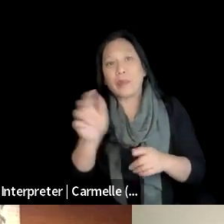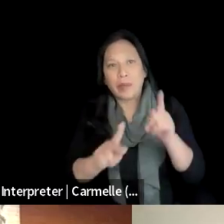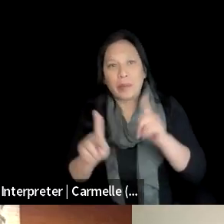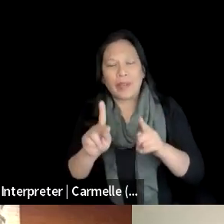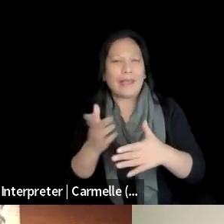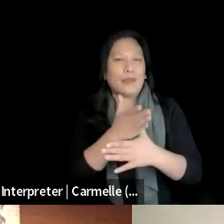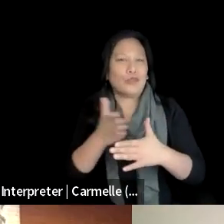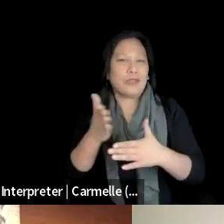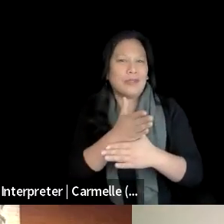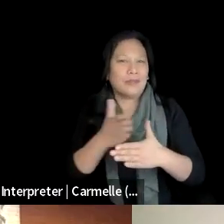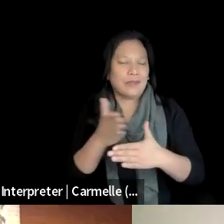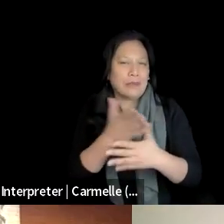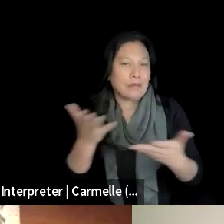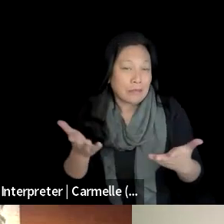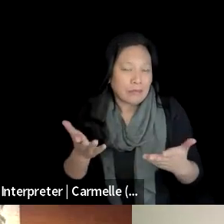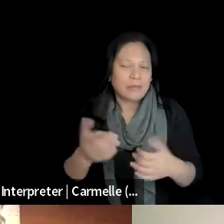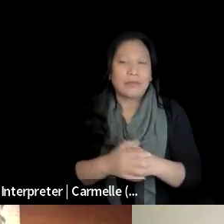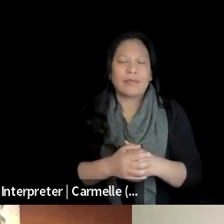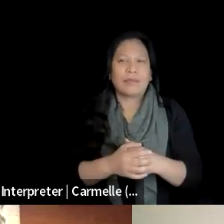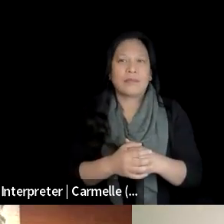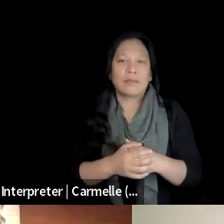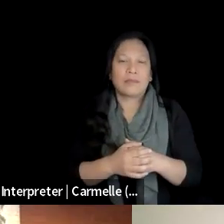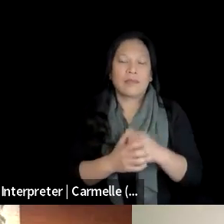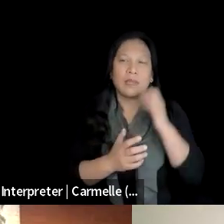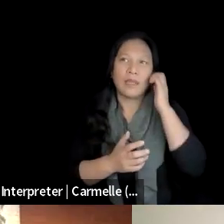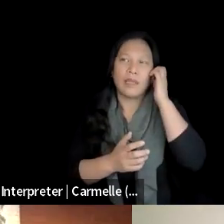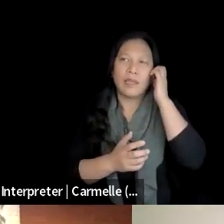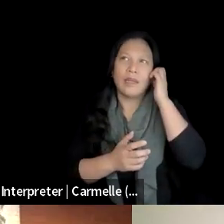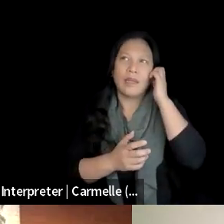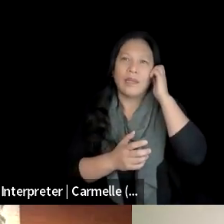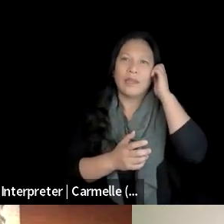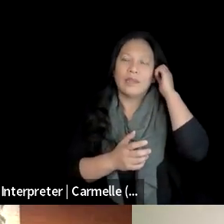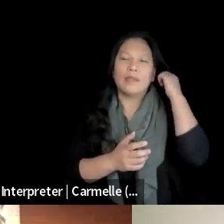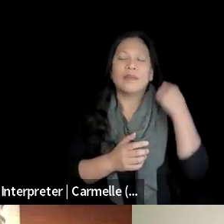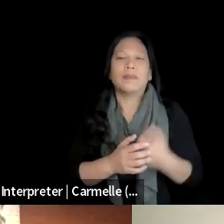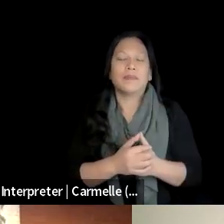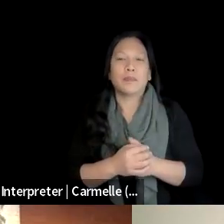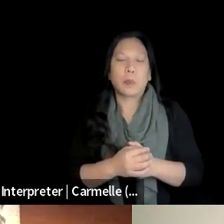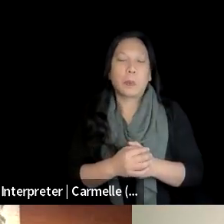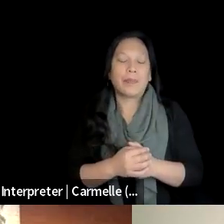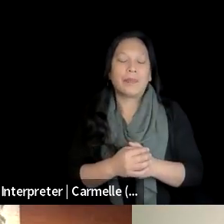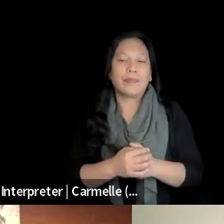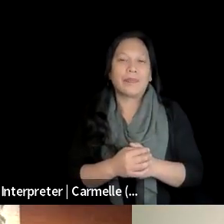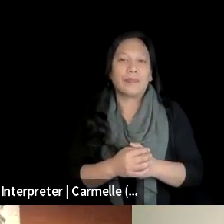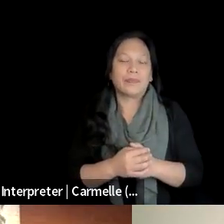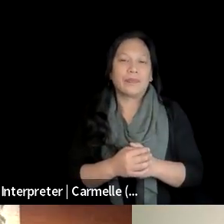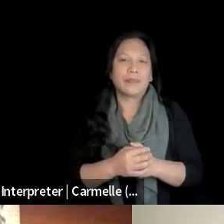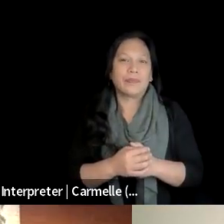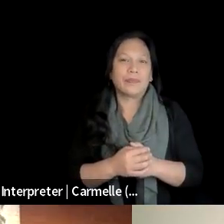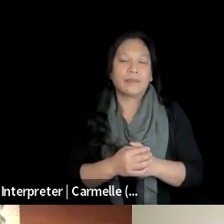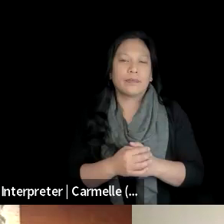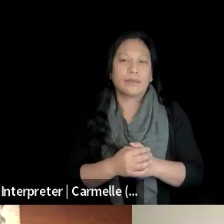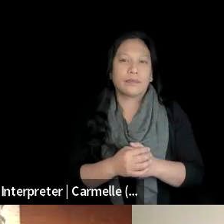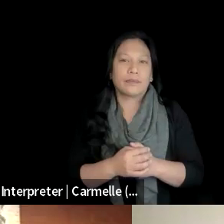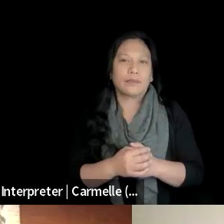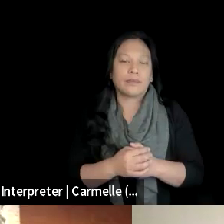between. And so I don't necessarily want to concern myself with how do we,